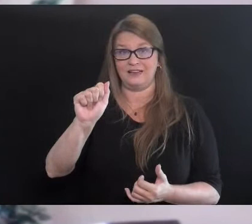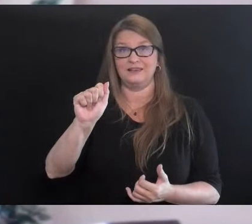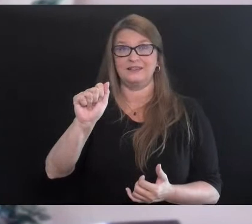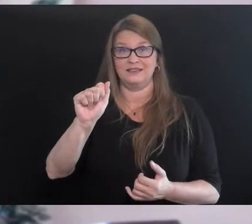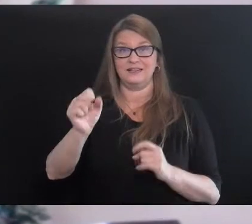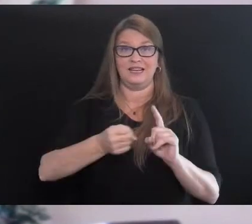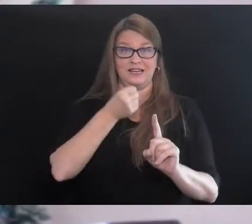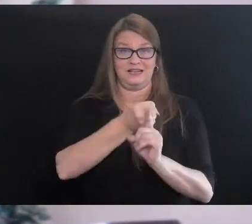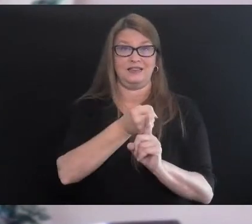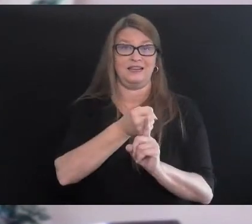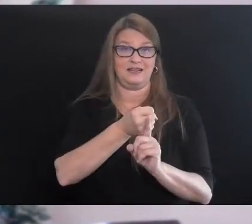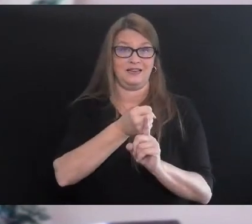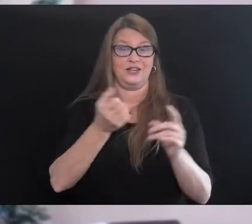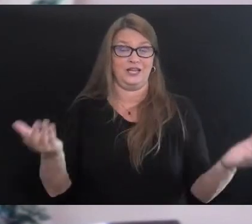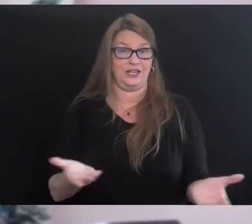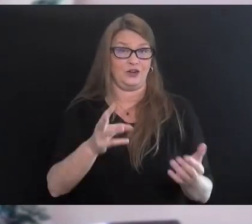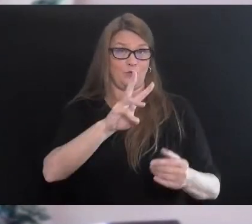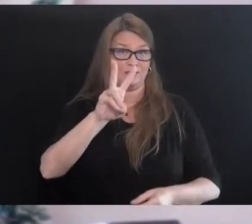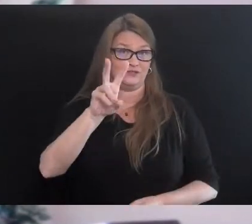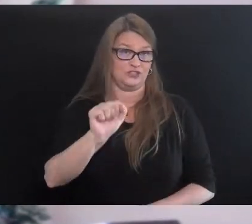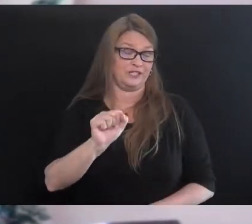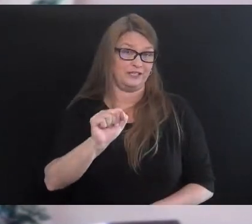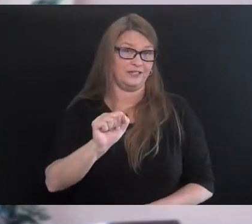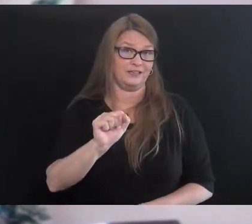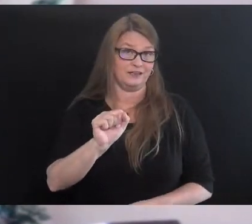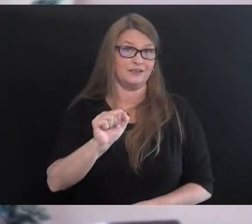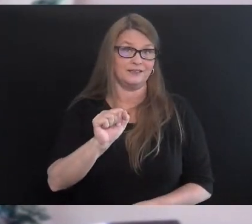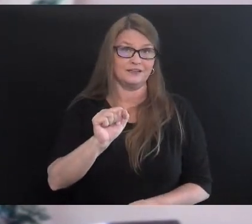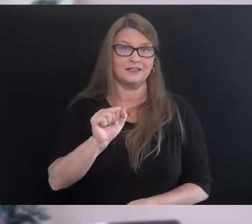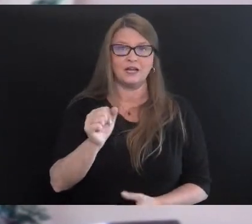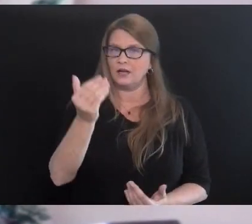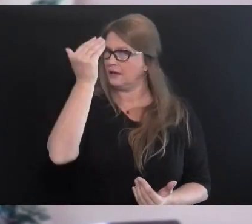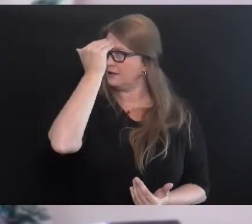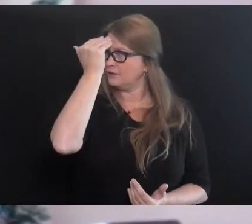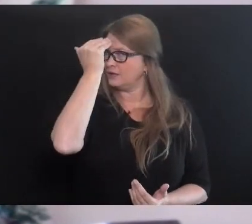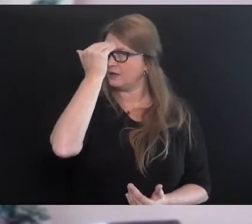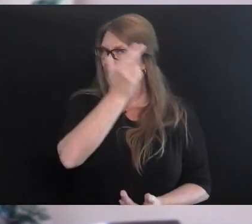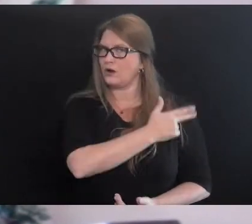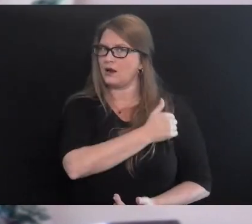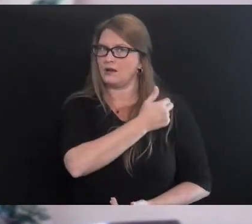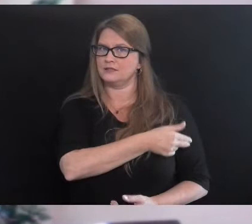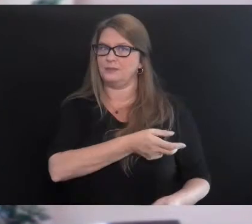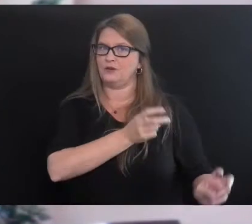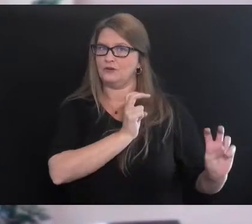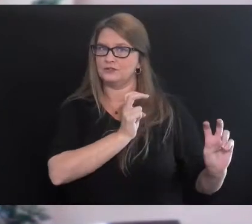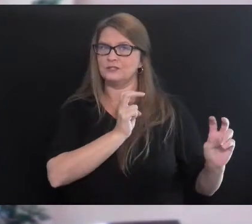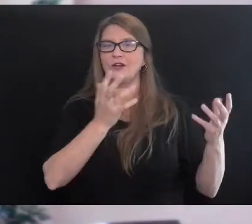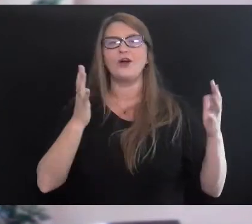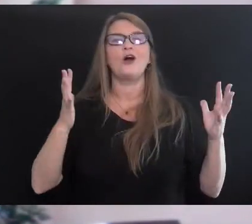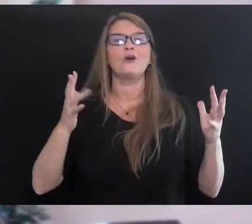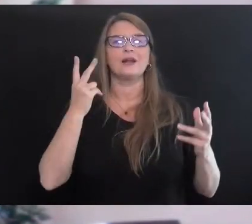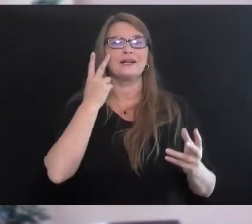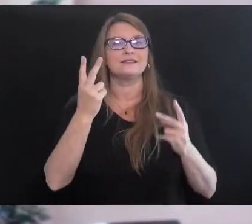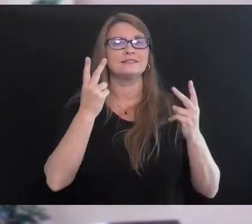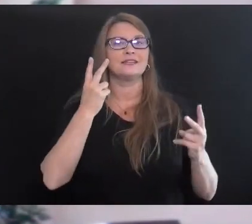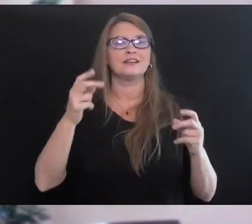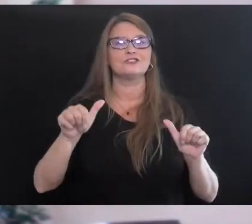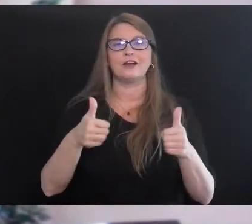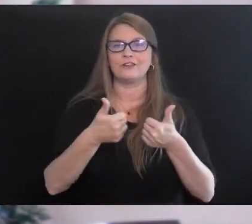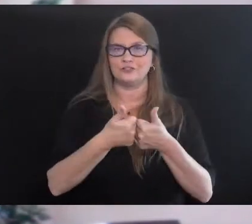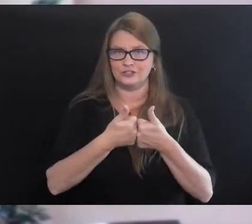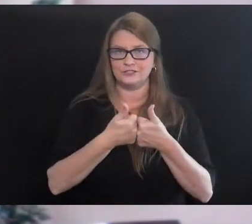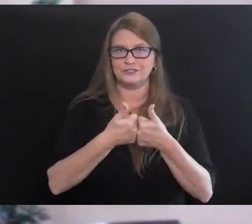that's likely to come to West Virginia. And we know that our hospitals are already having challenges with